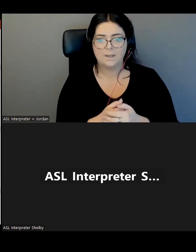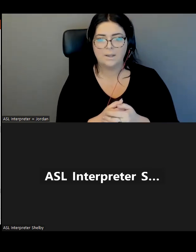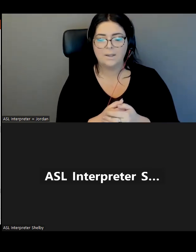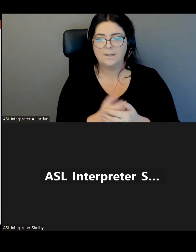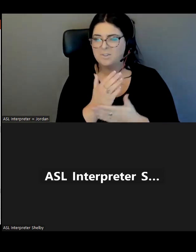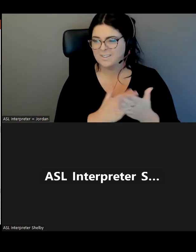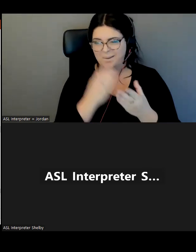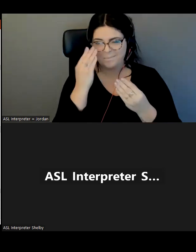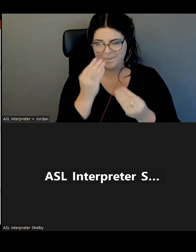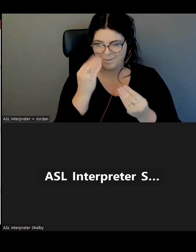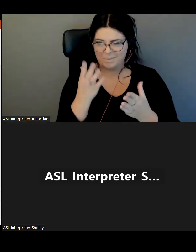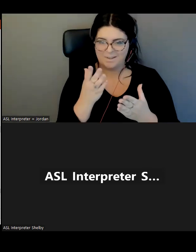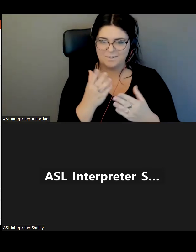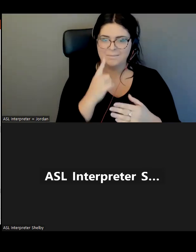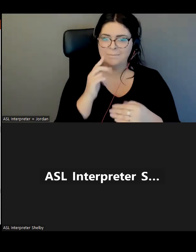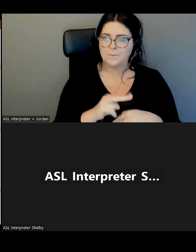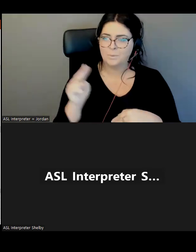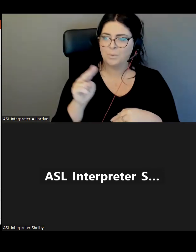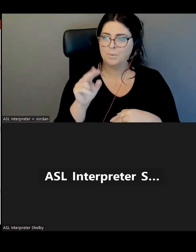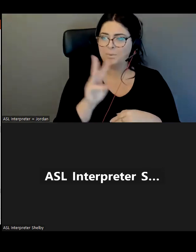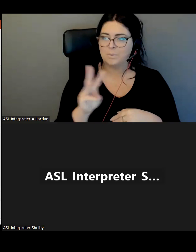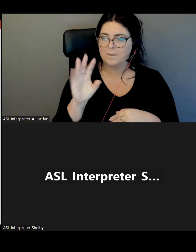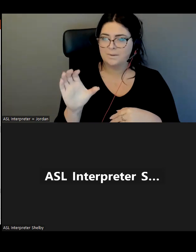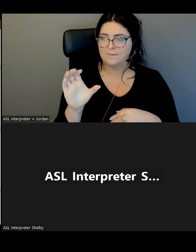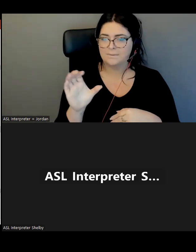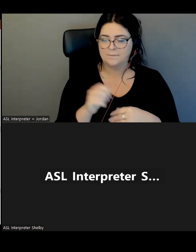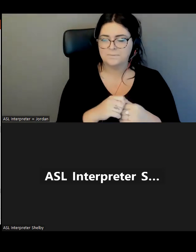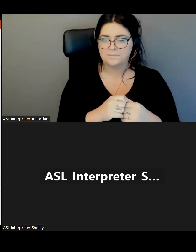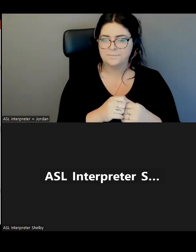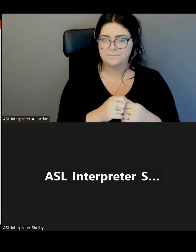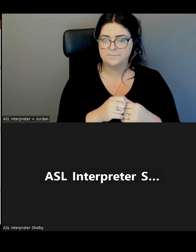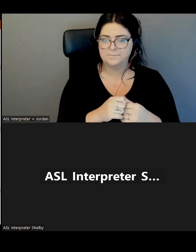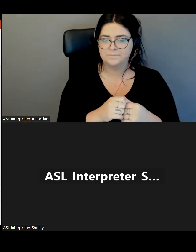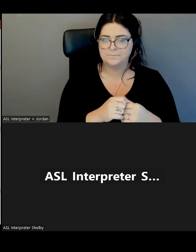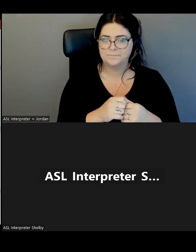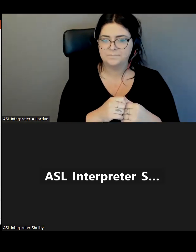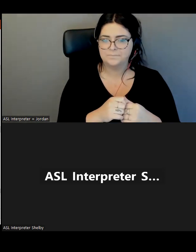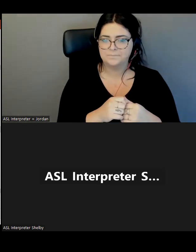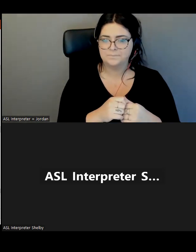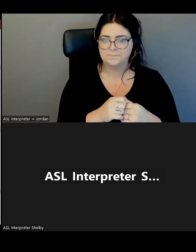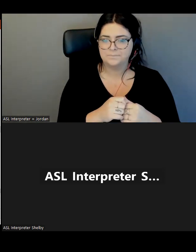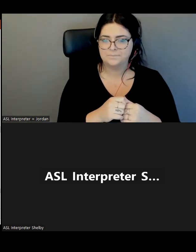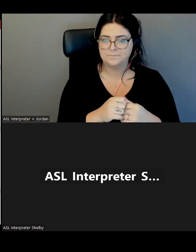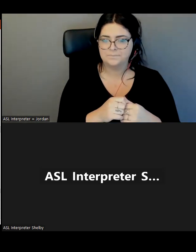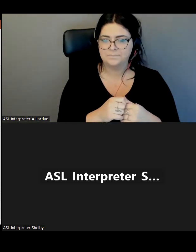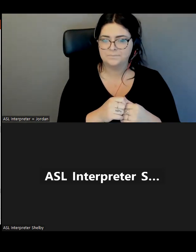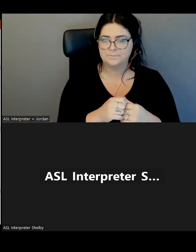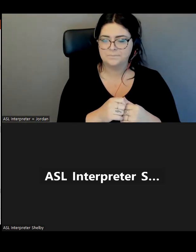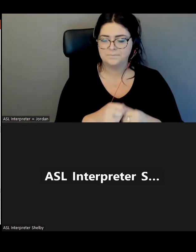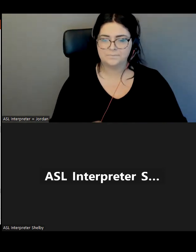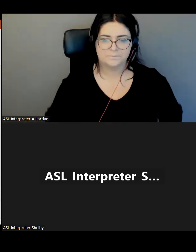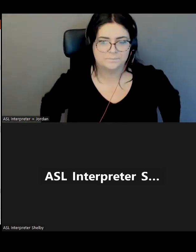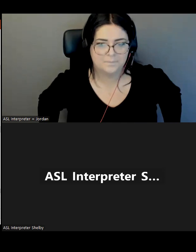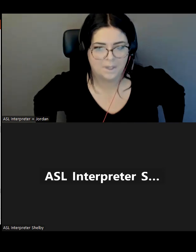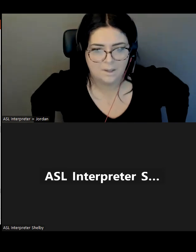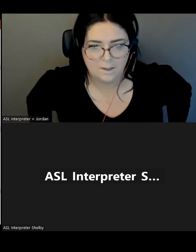highlighted about the Northern Wellness Coalition. We award about an average of 25 to